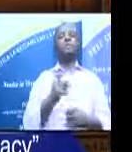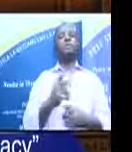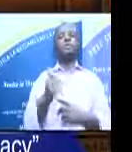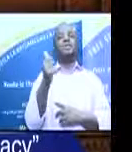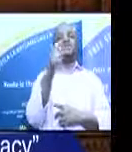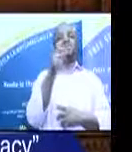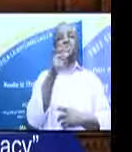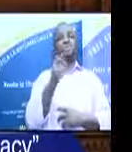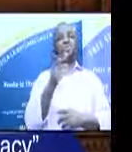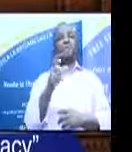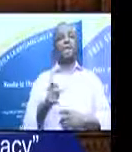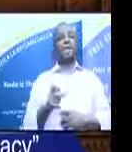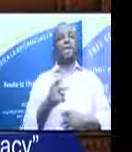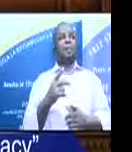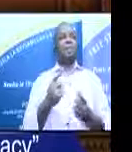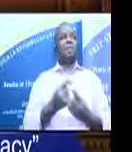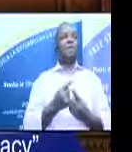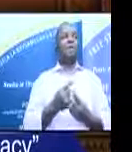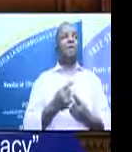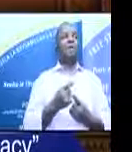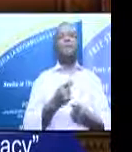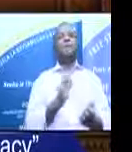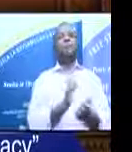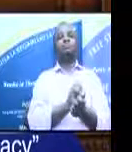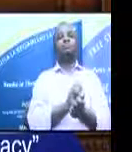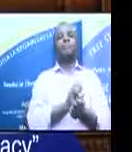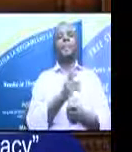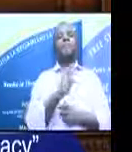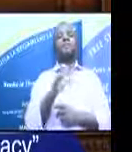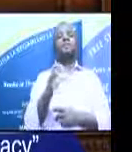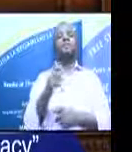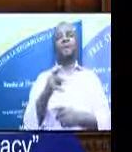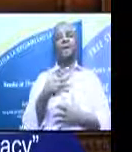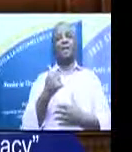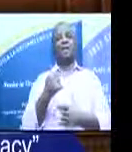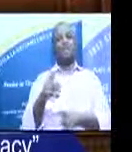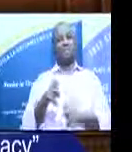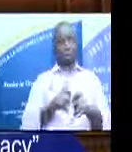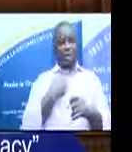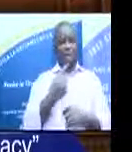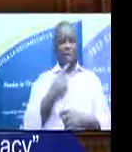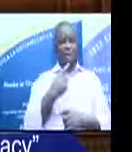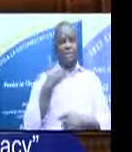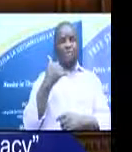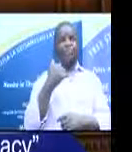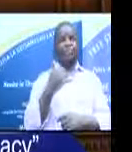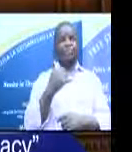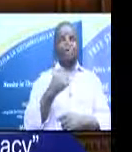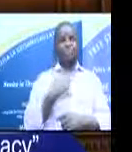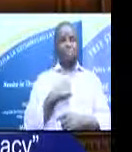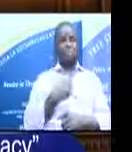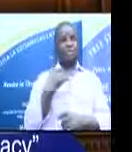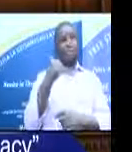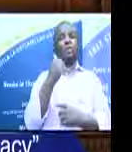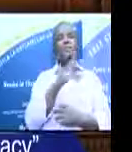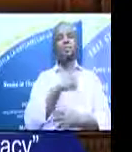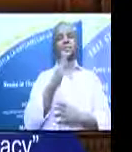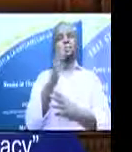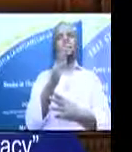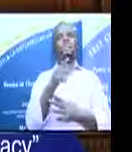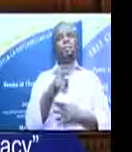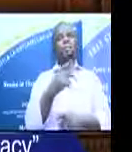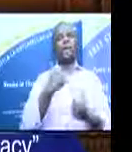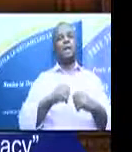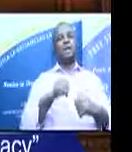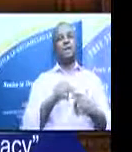and was not available. The MEC of Health would not answer her phone, and out of desperation, I called the Premier, who